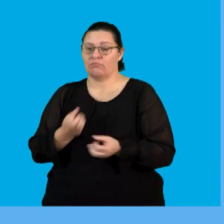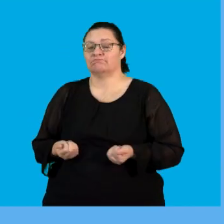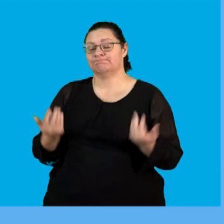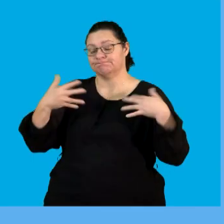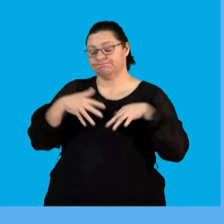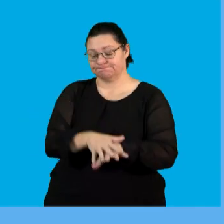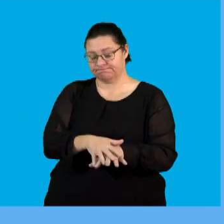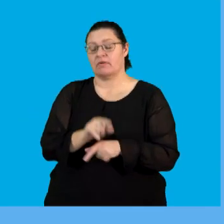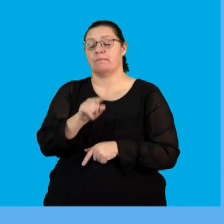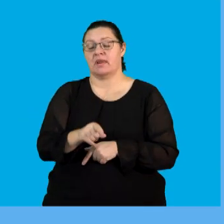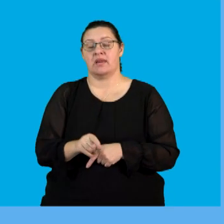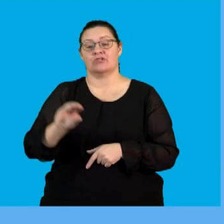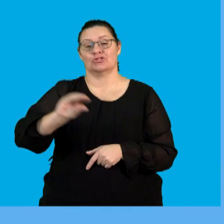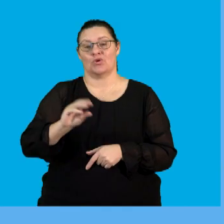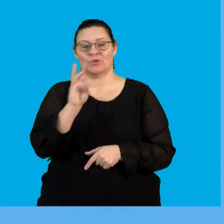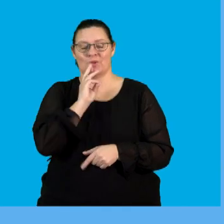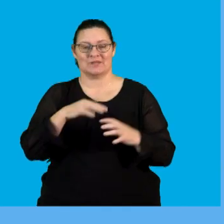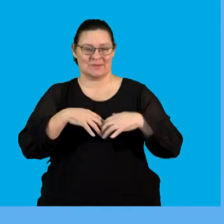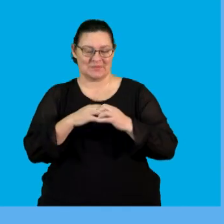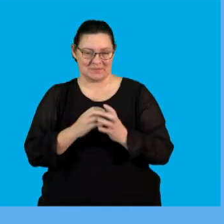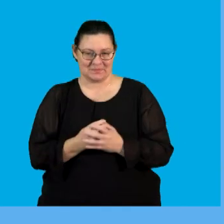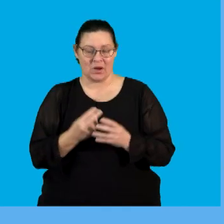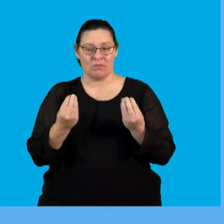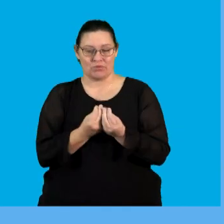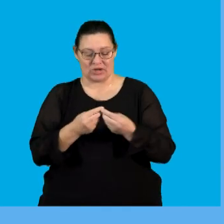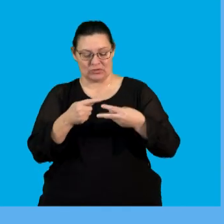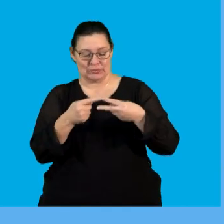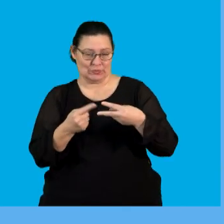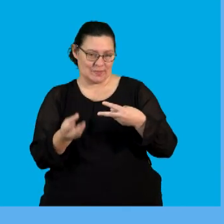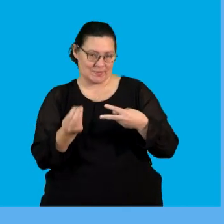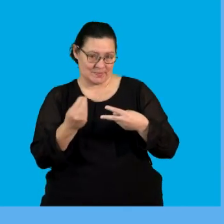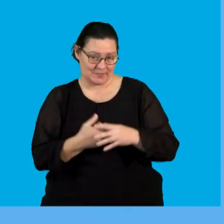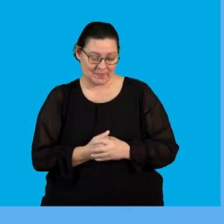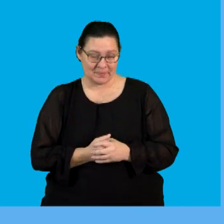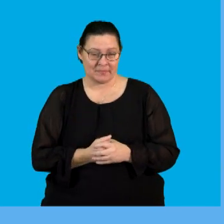going to be salt and water. So those are going to be our two products.